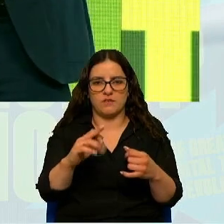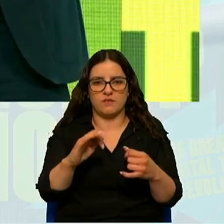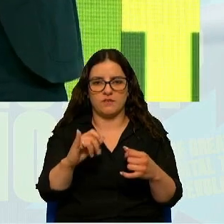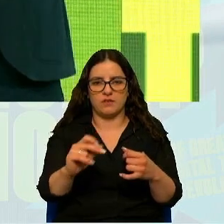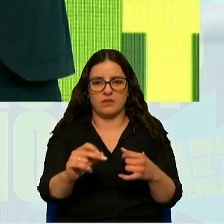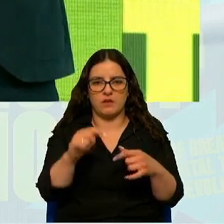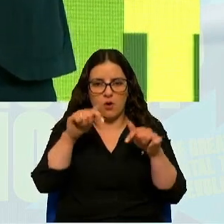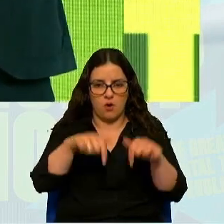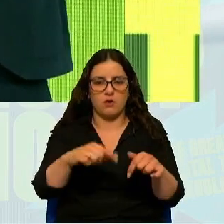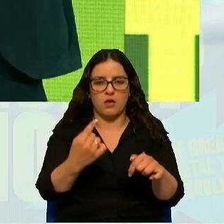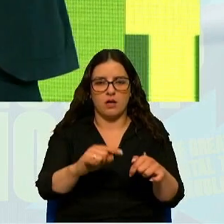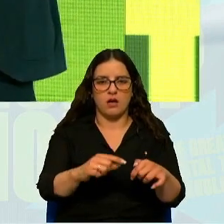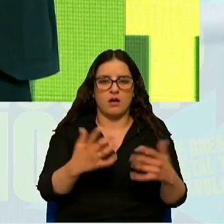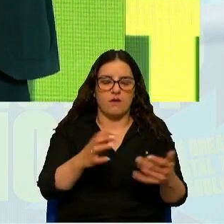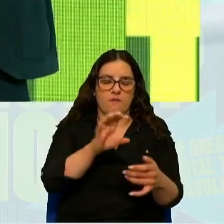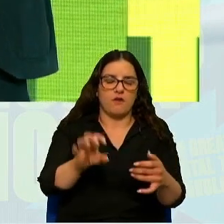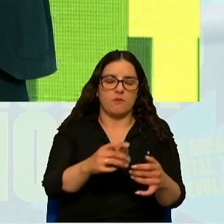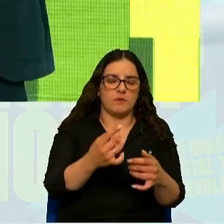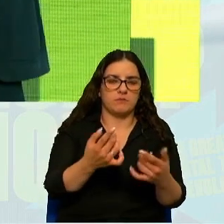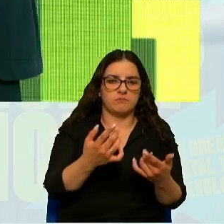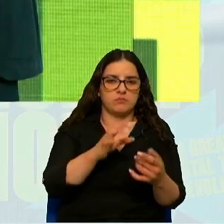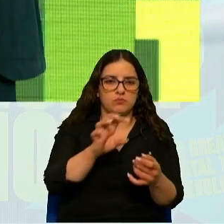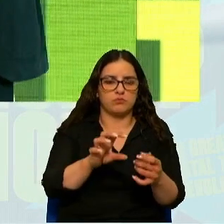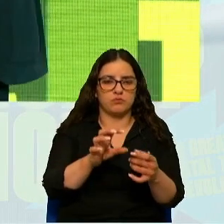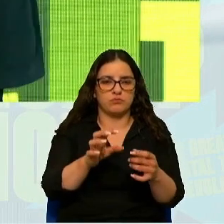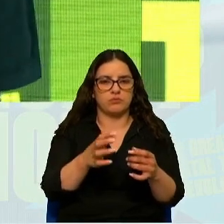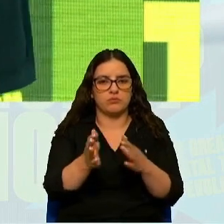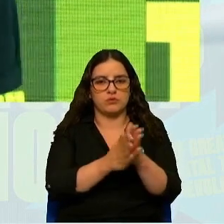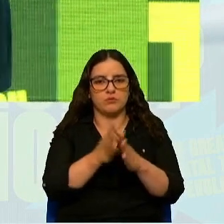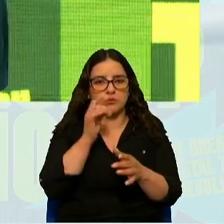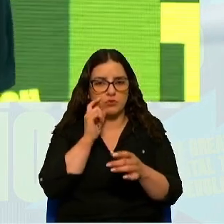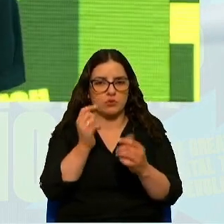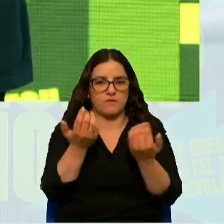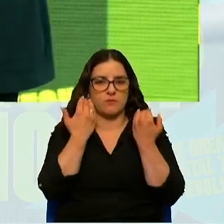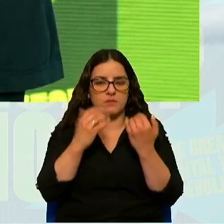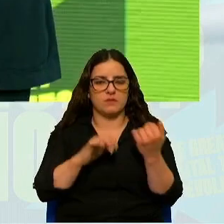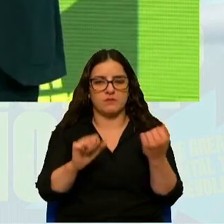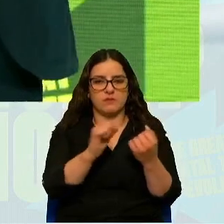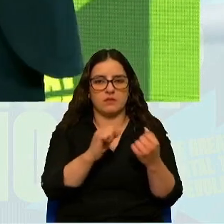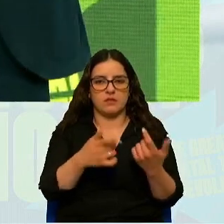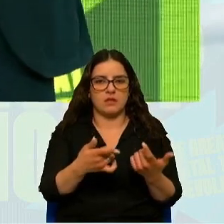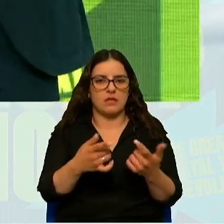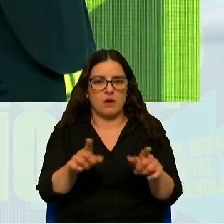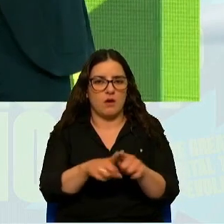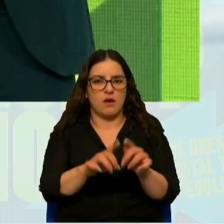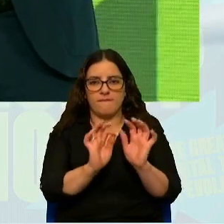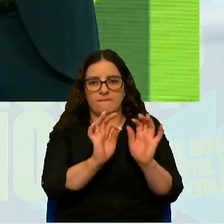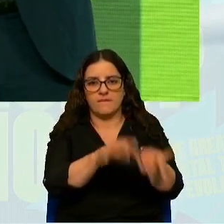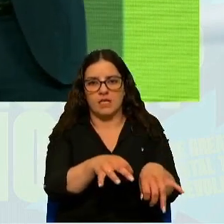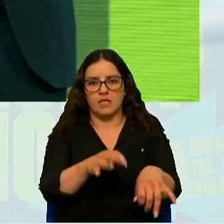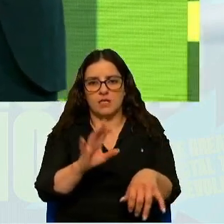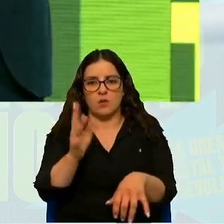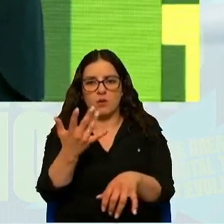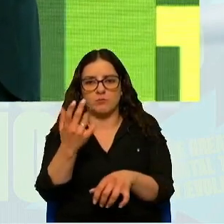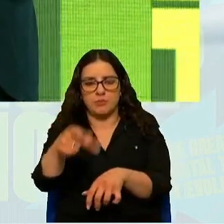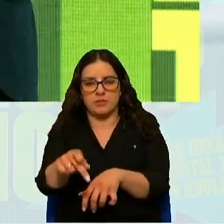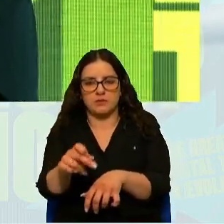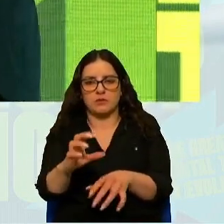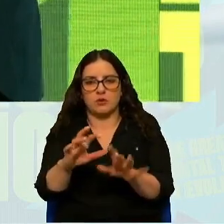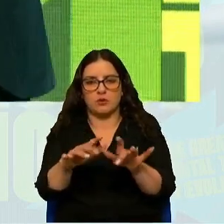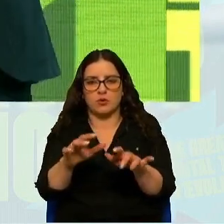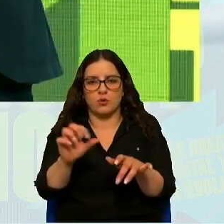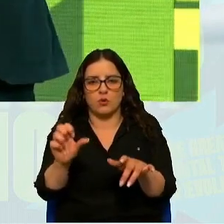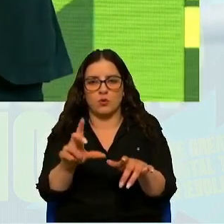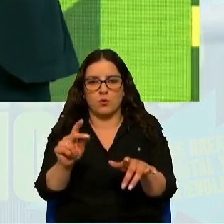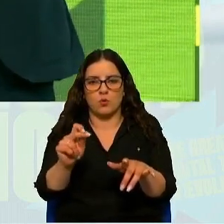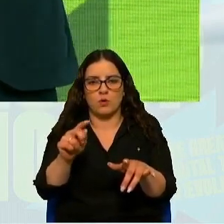today to secure, to protect our information is no longer possible once that we have a quantum computer.